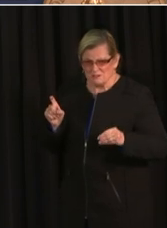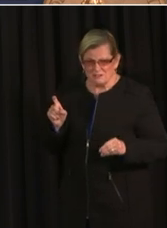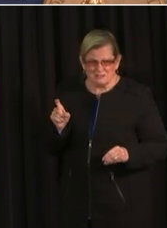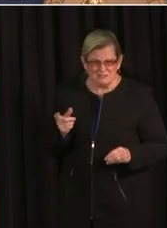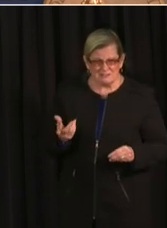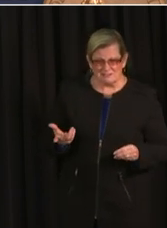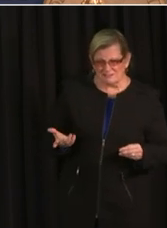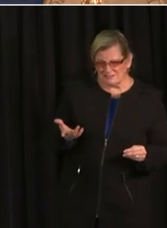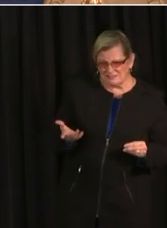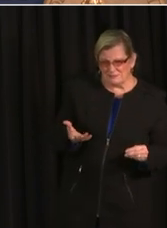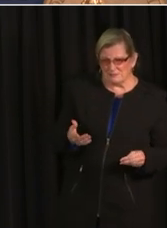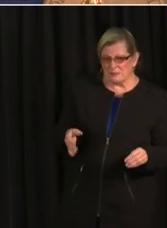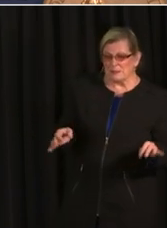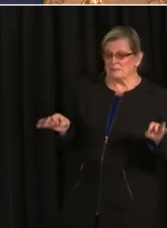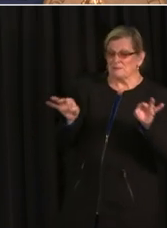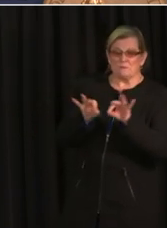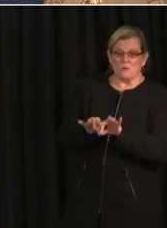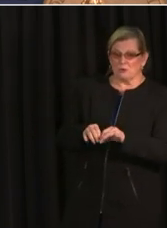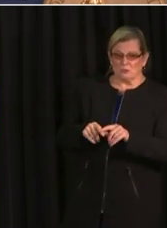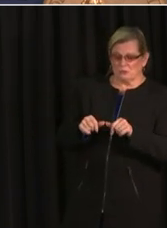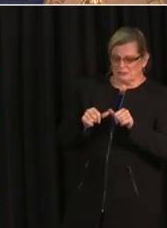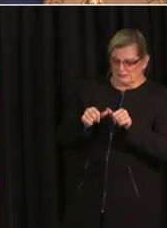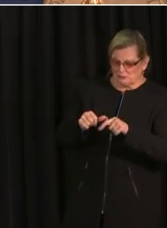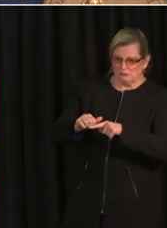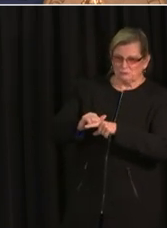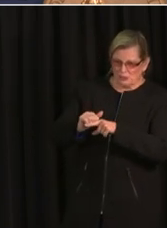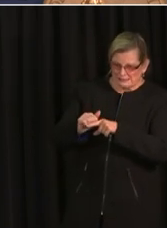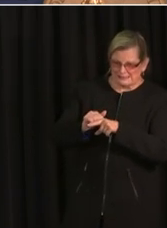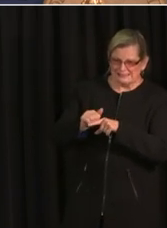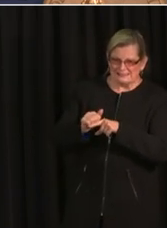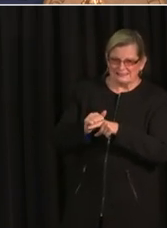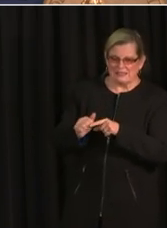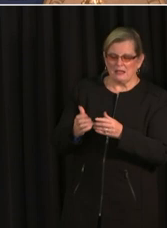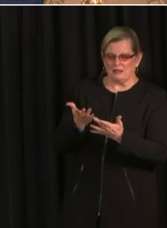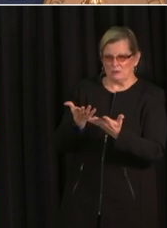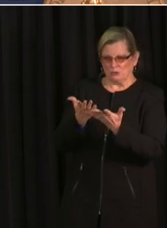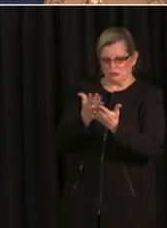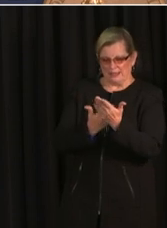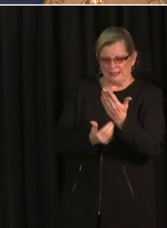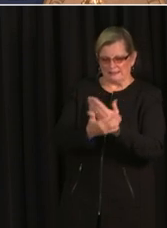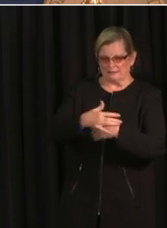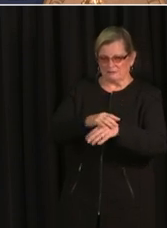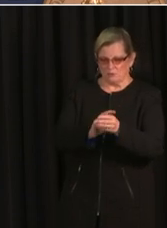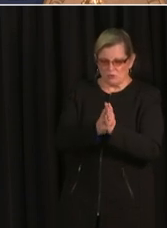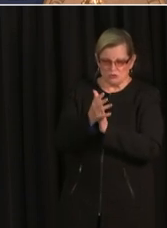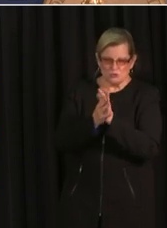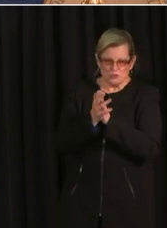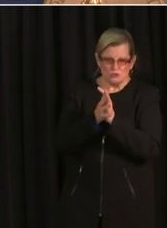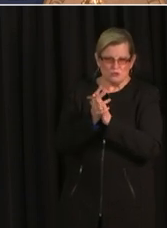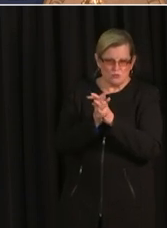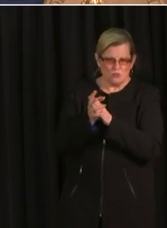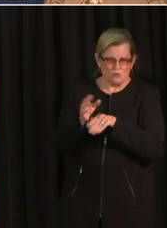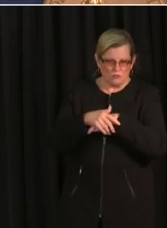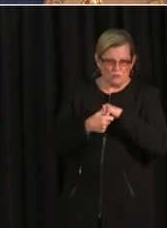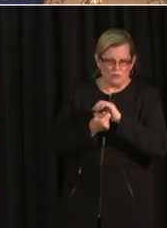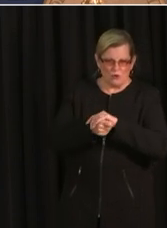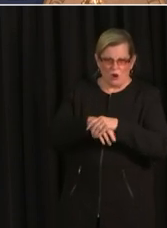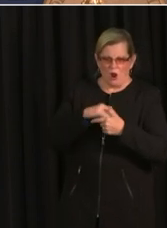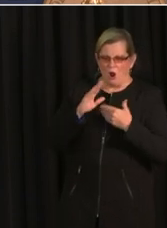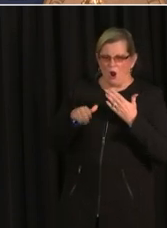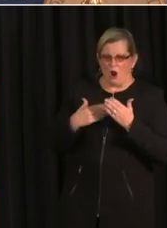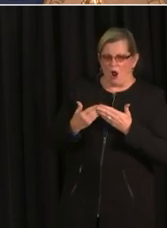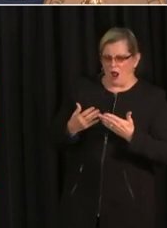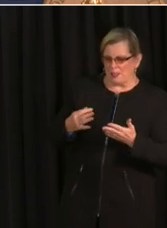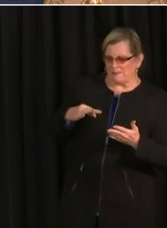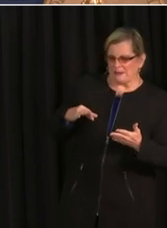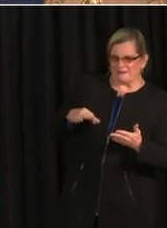also continuing to practice good hand hygiene, remembering all of those tips that we